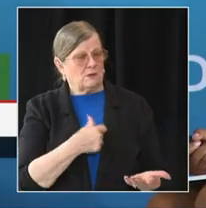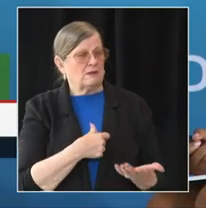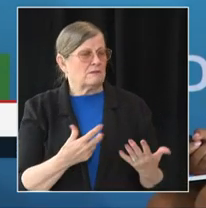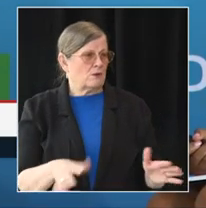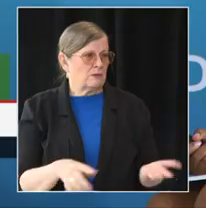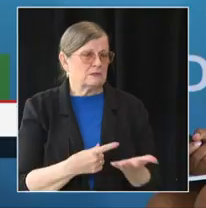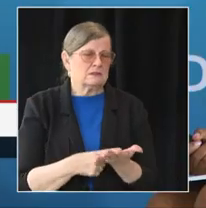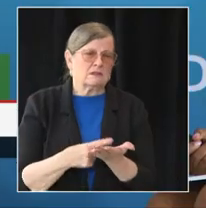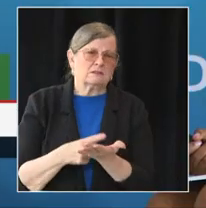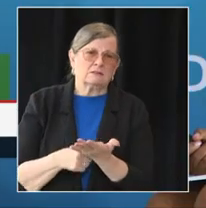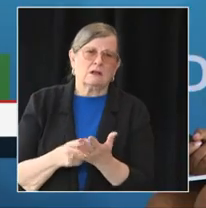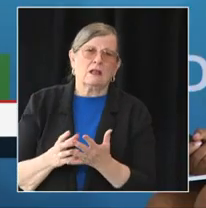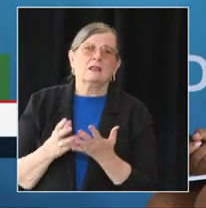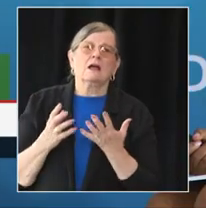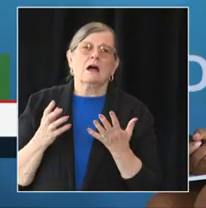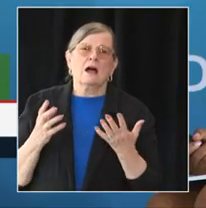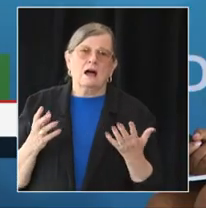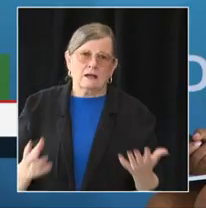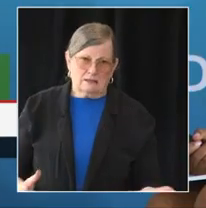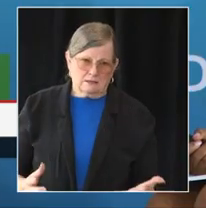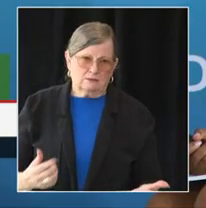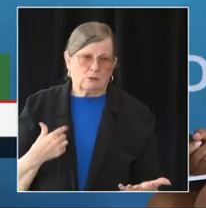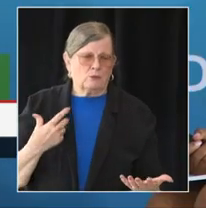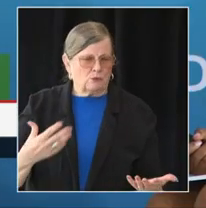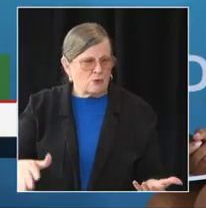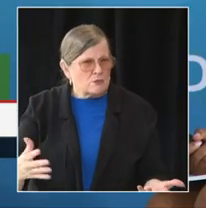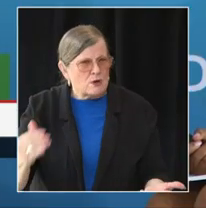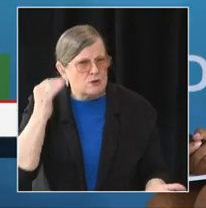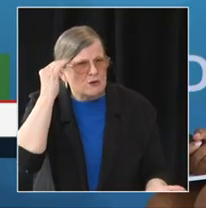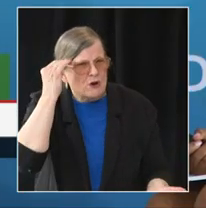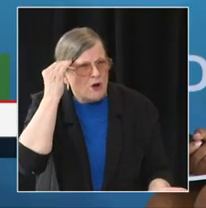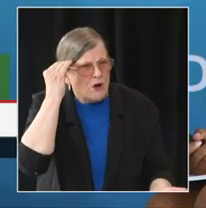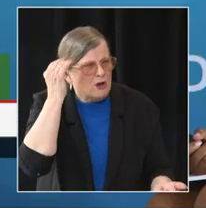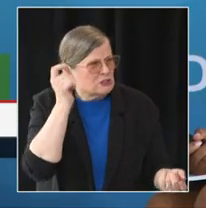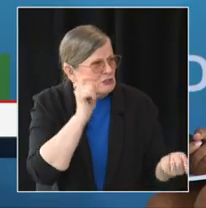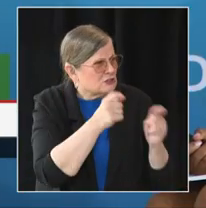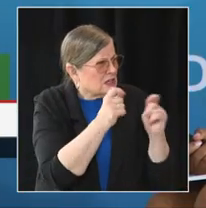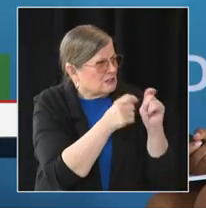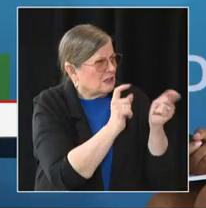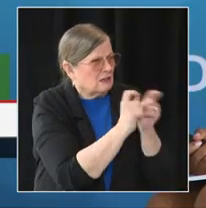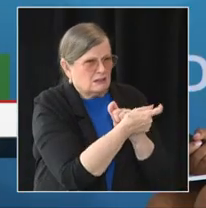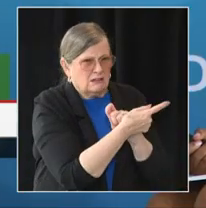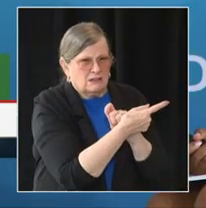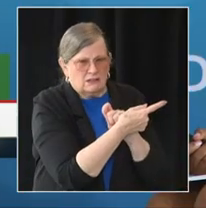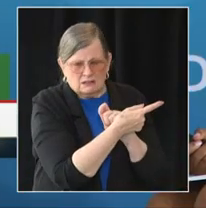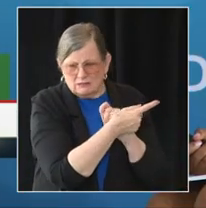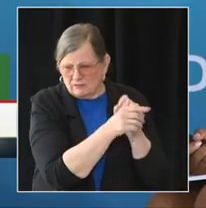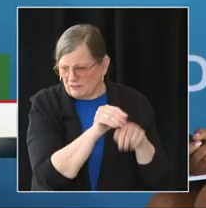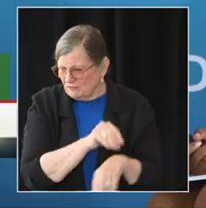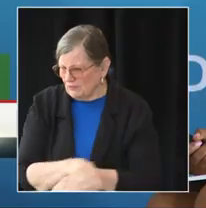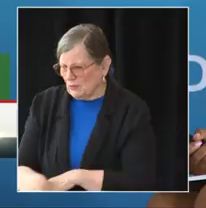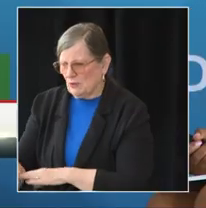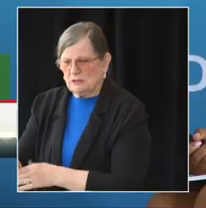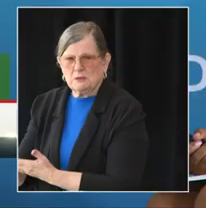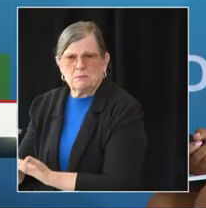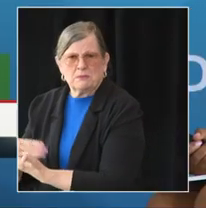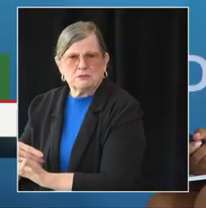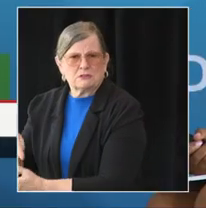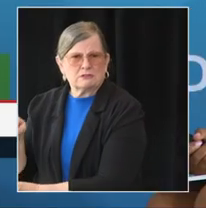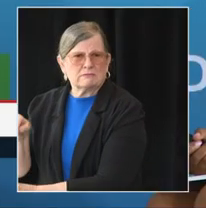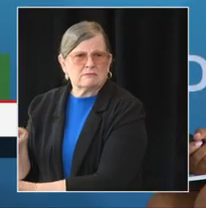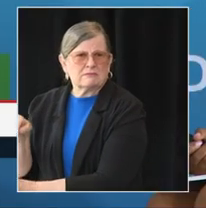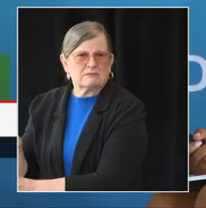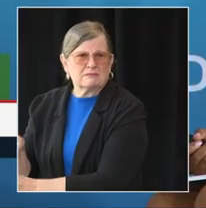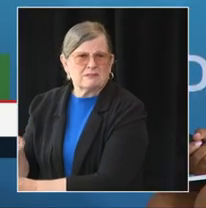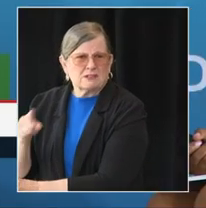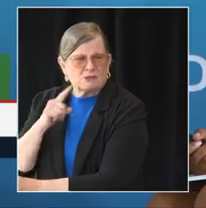know that we have to advance these changes, even having the politically tough